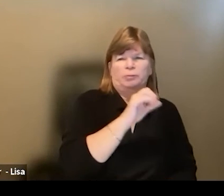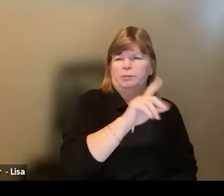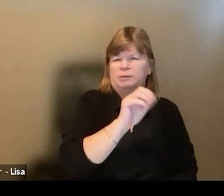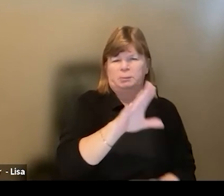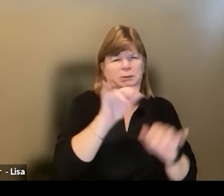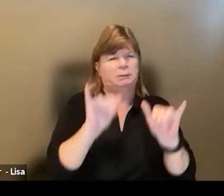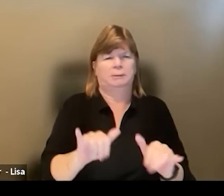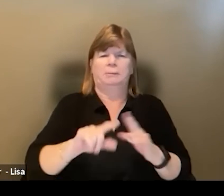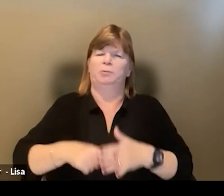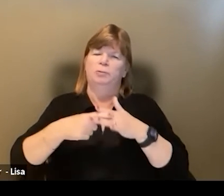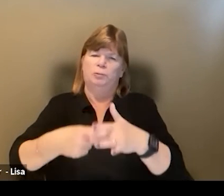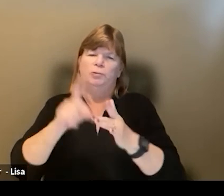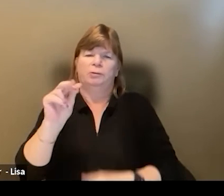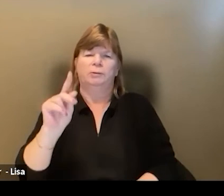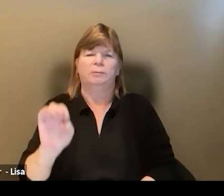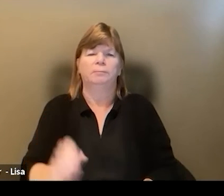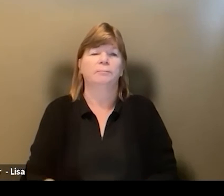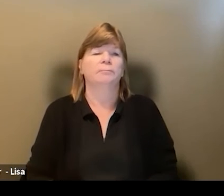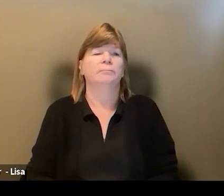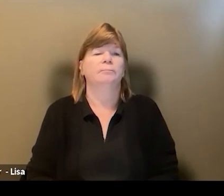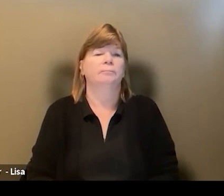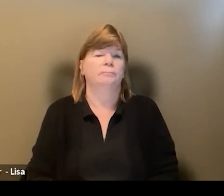year. Next slide, please.